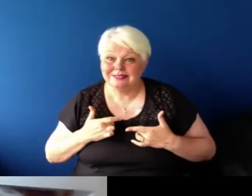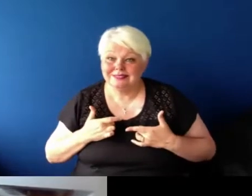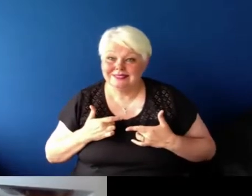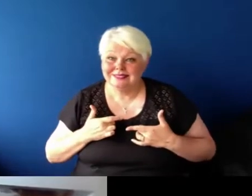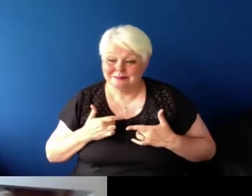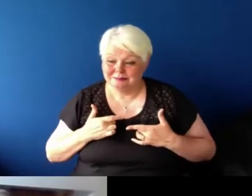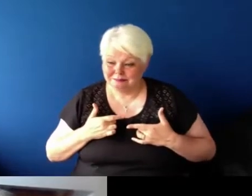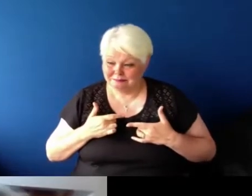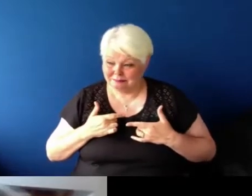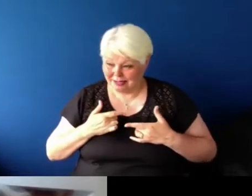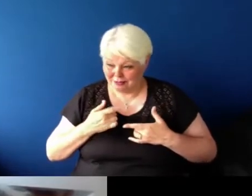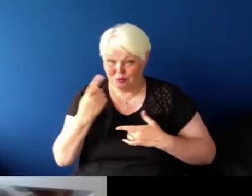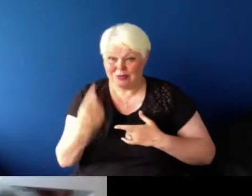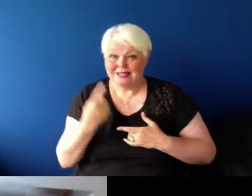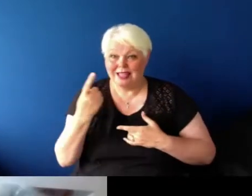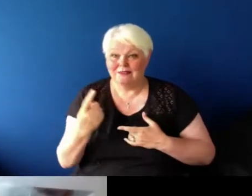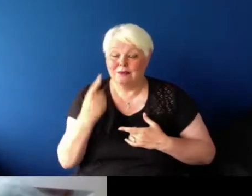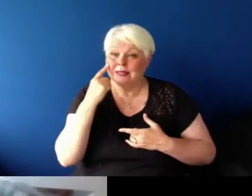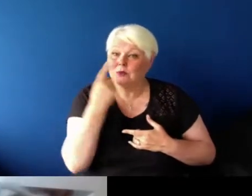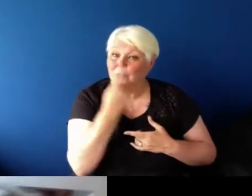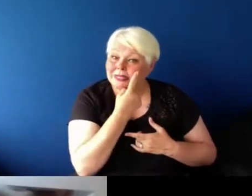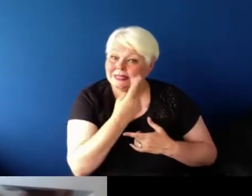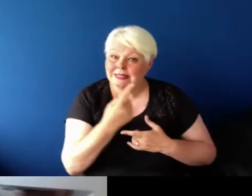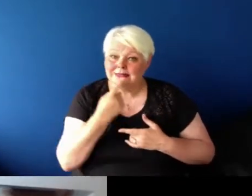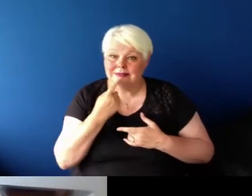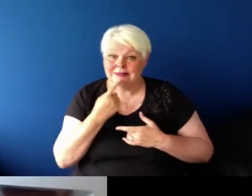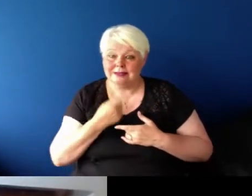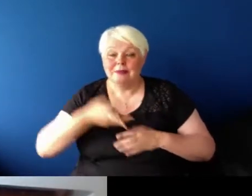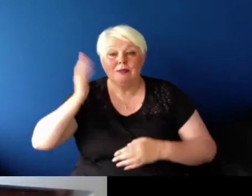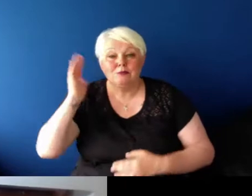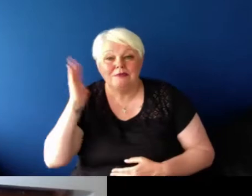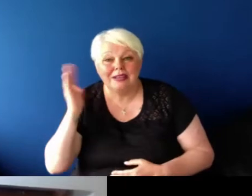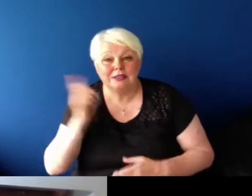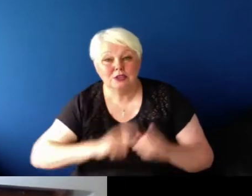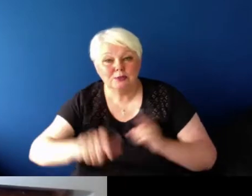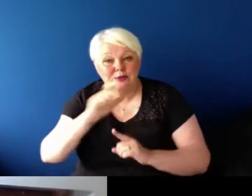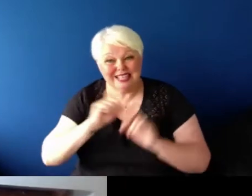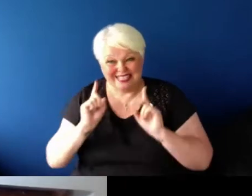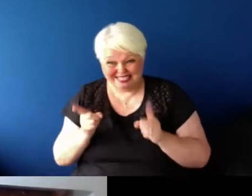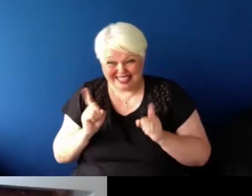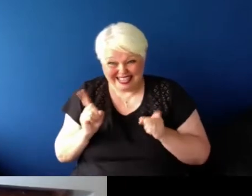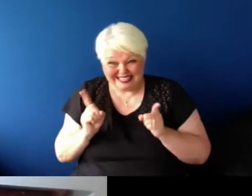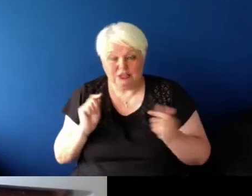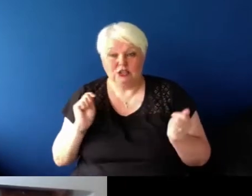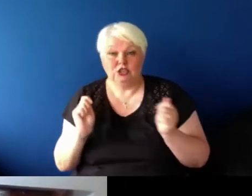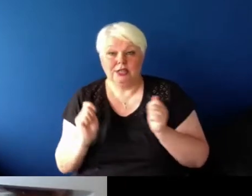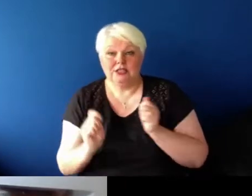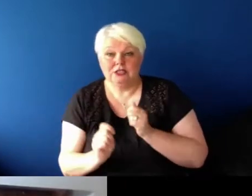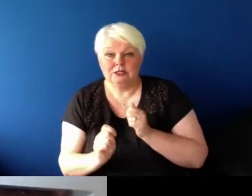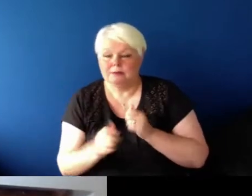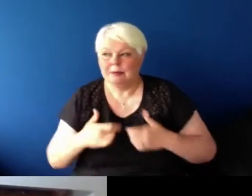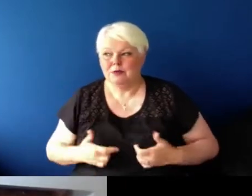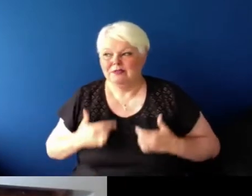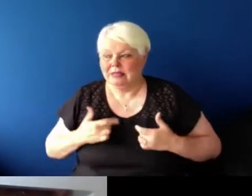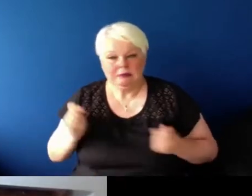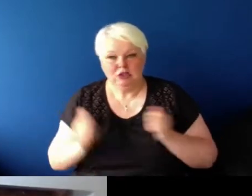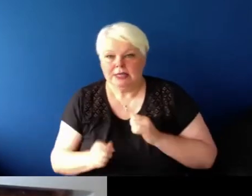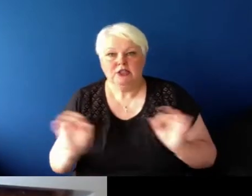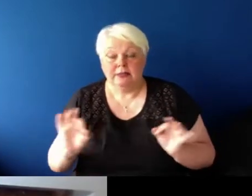are and being the witnesses that you are and being the prophetic communities that you are, that's actually changing things. You may not feel it, but it